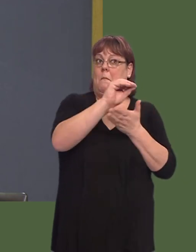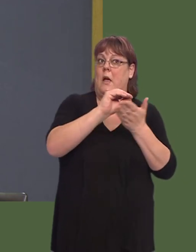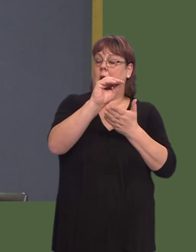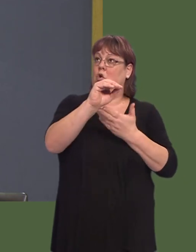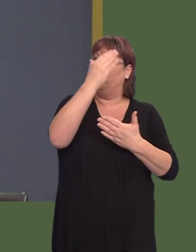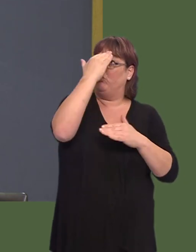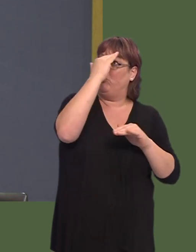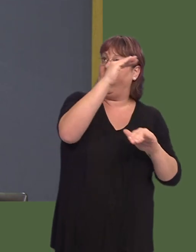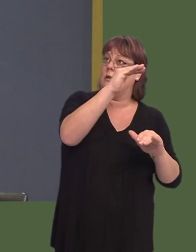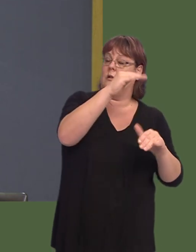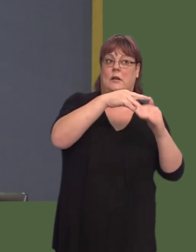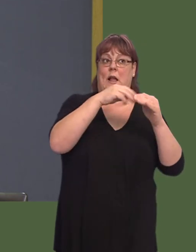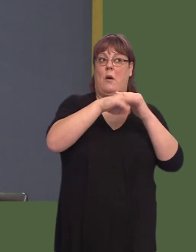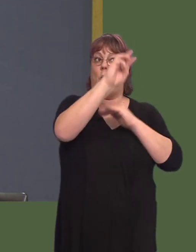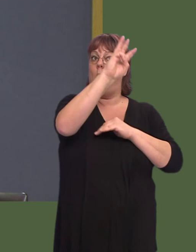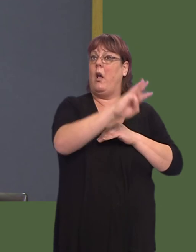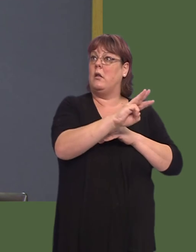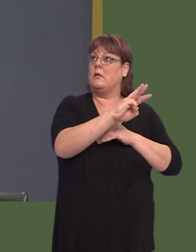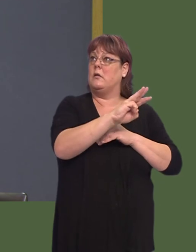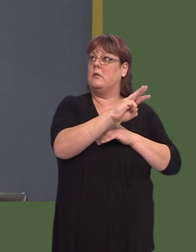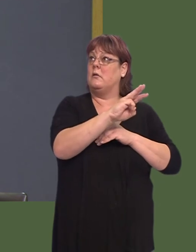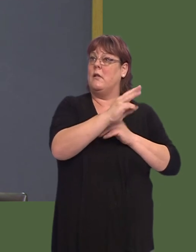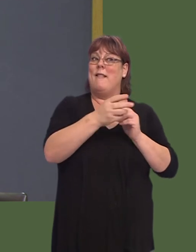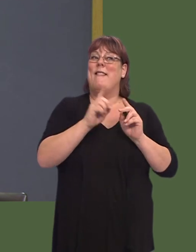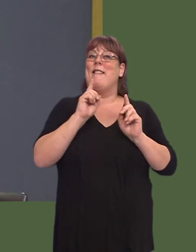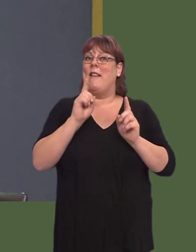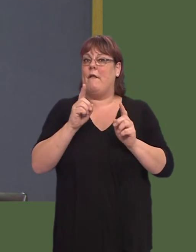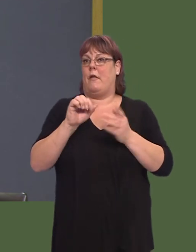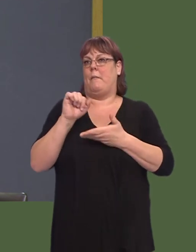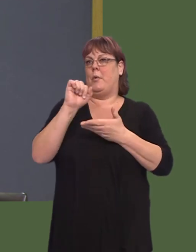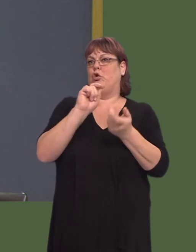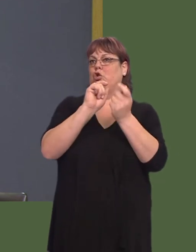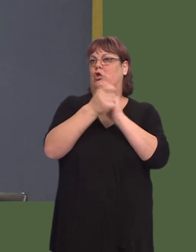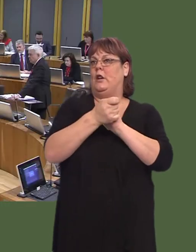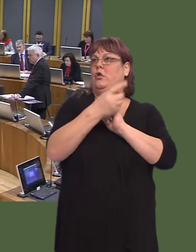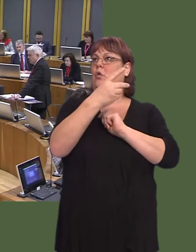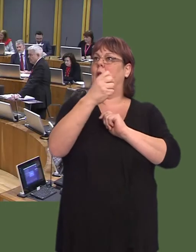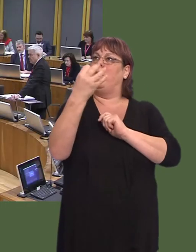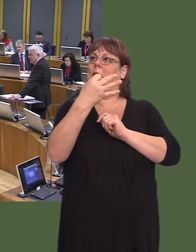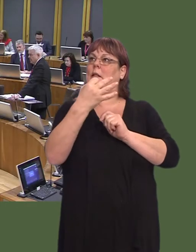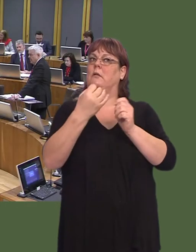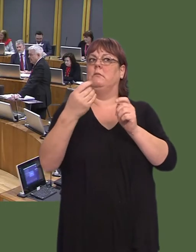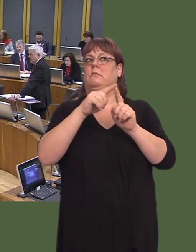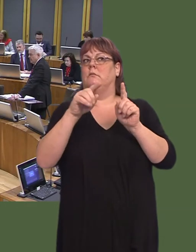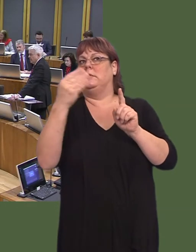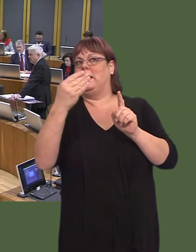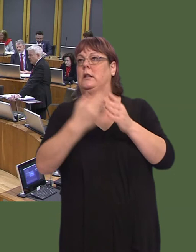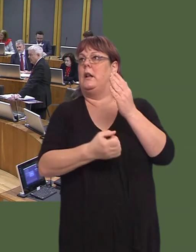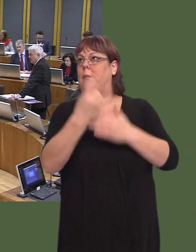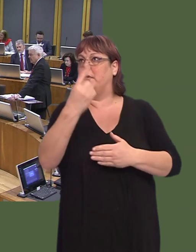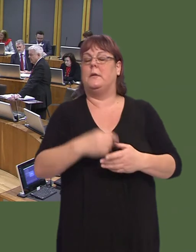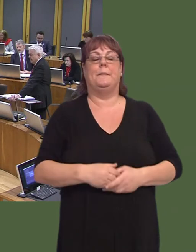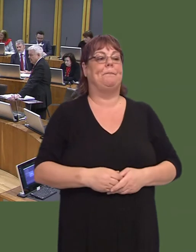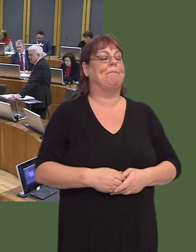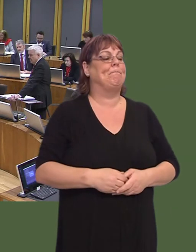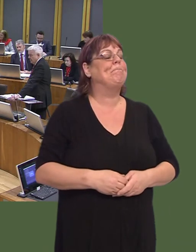draws Cymru os dawr newid cyllidebol i rym yn 2018-19. Dyna'n gwmws beth ni'n moyn gweld a byddwn ni ddim moyn